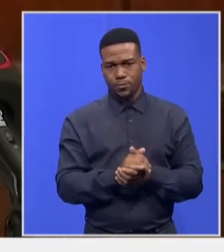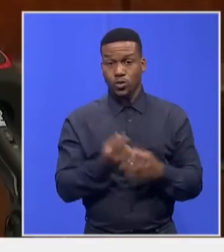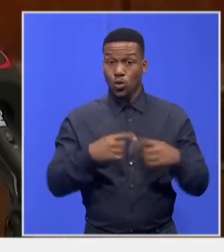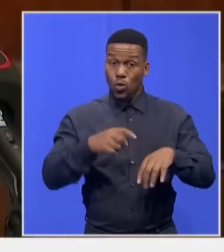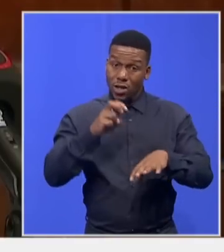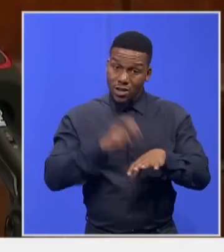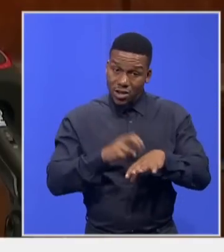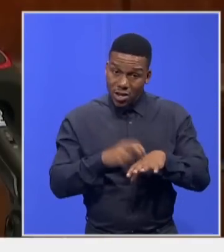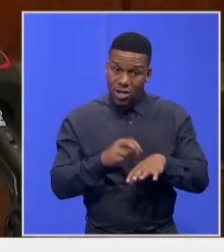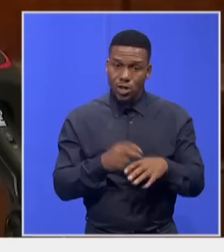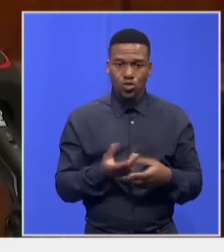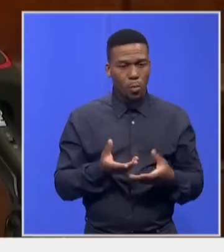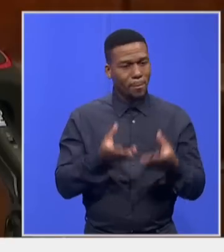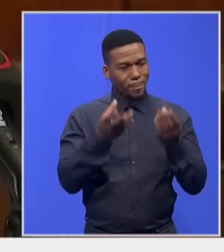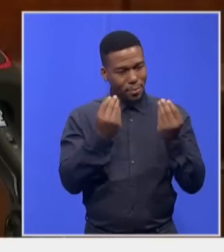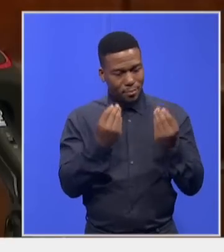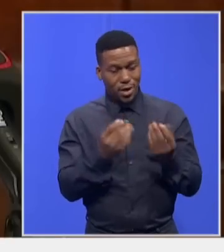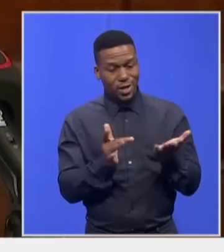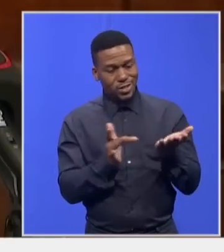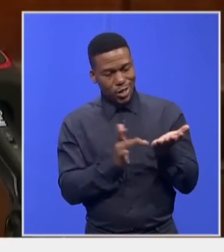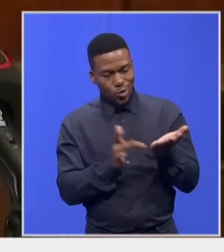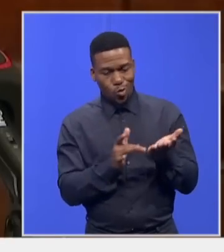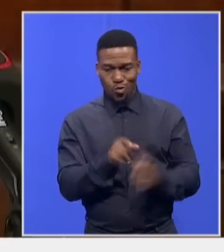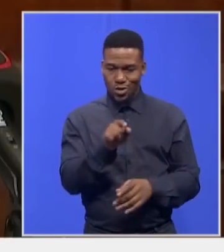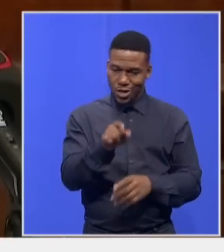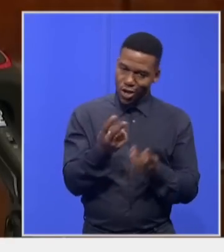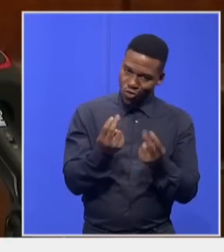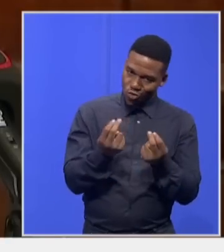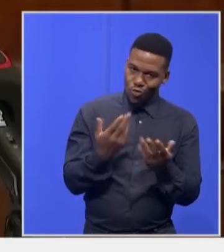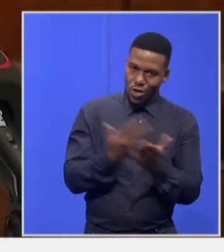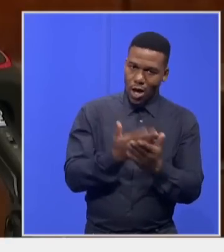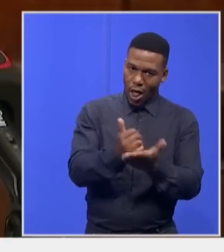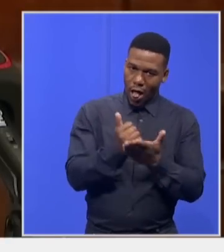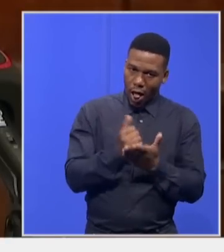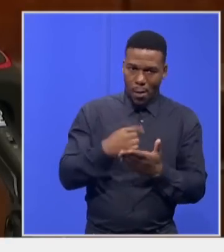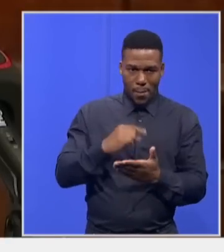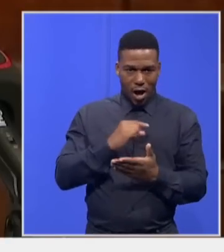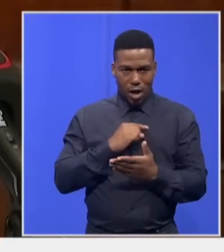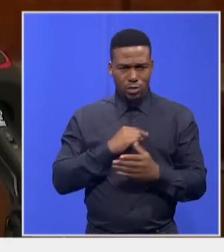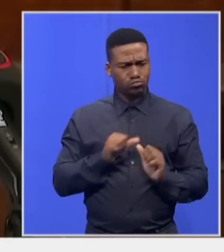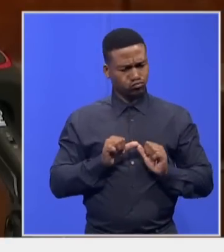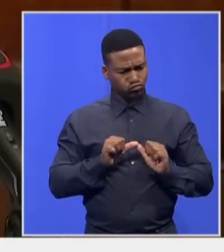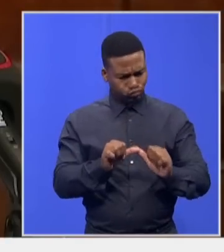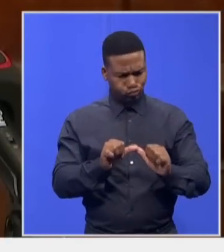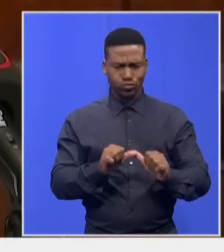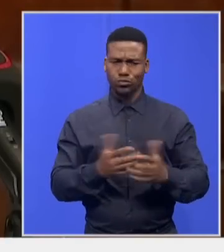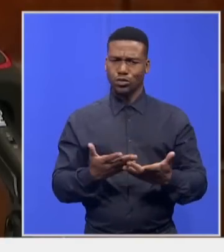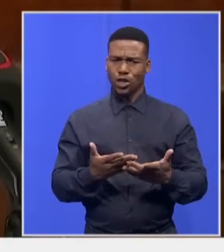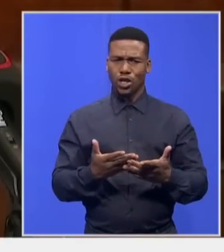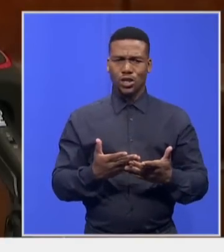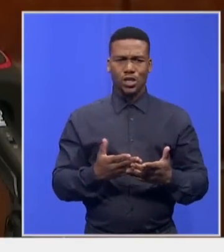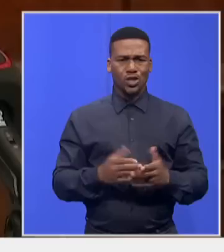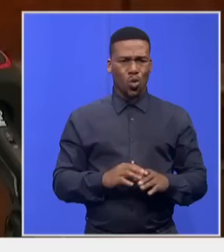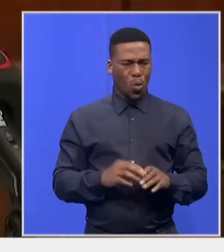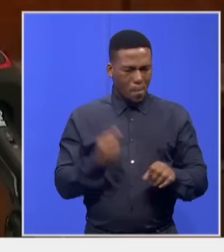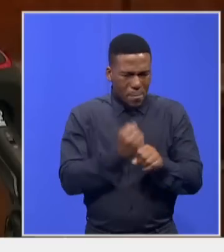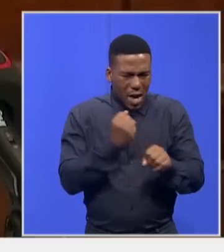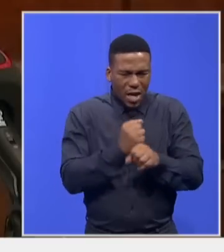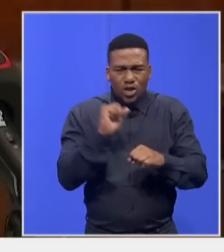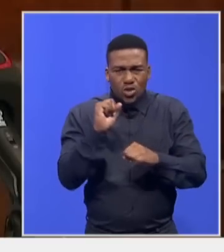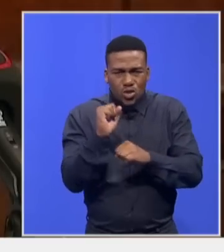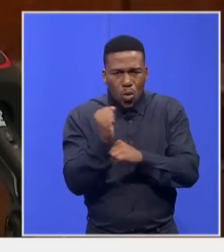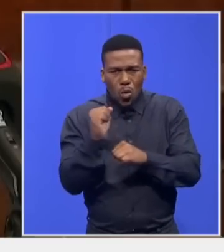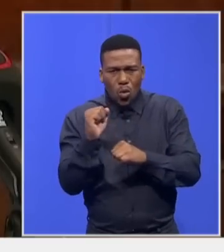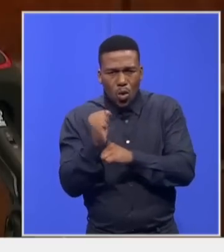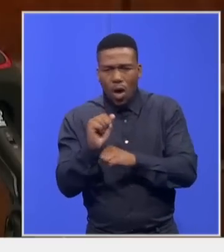the technology that can help us to ensure that we run these units without necessarily having to slow them down and without undermining